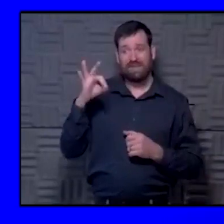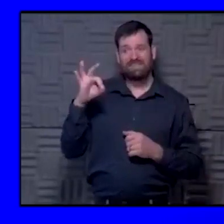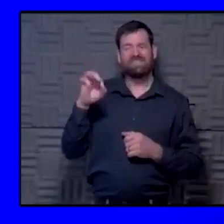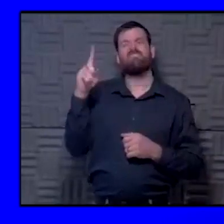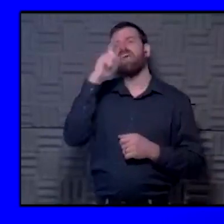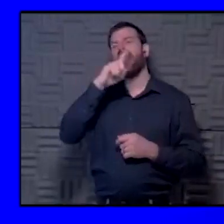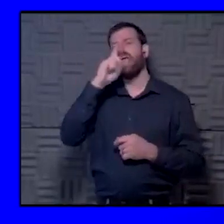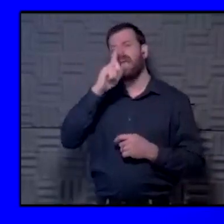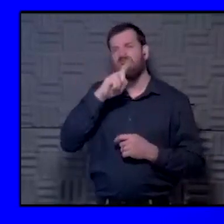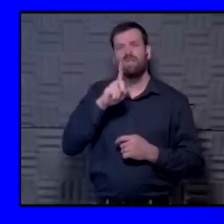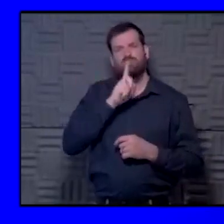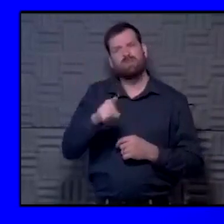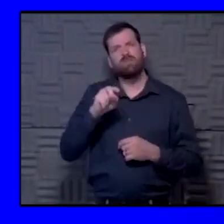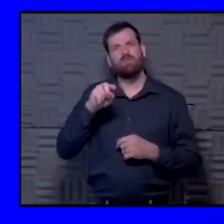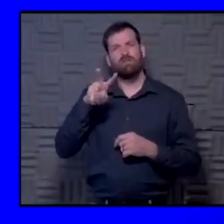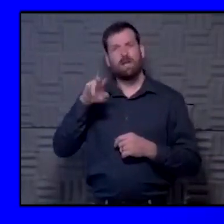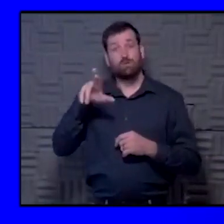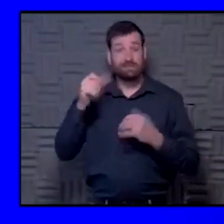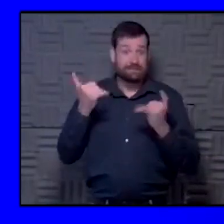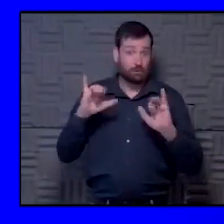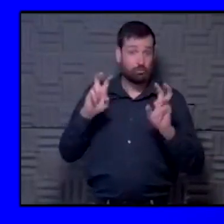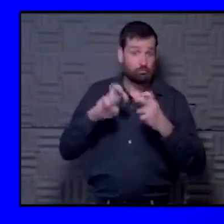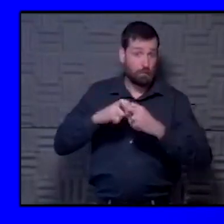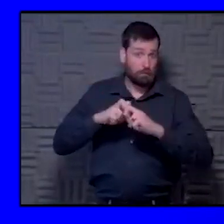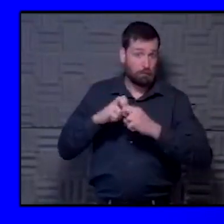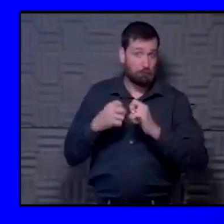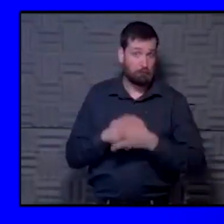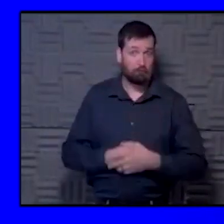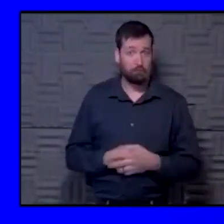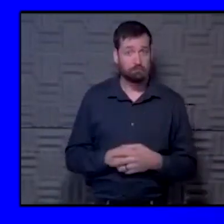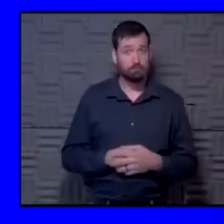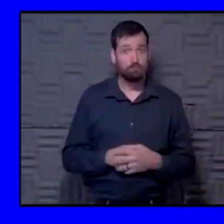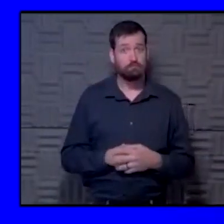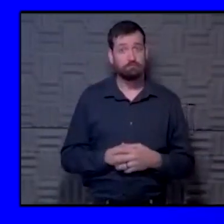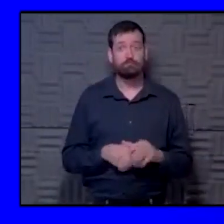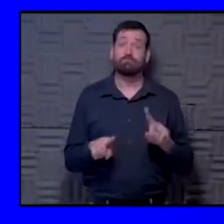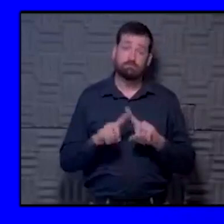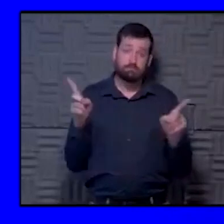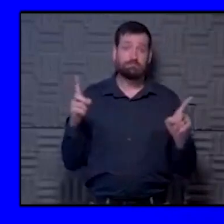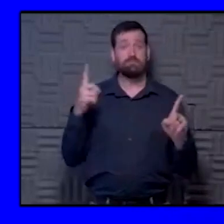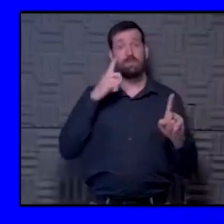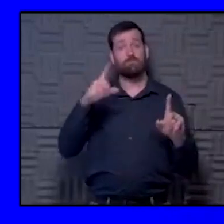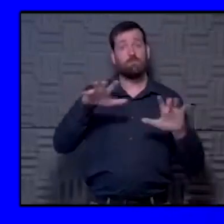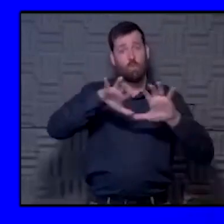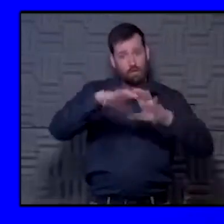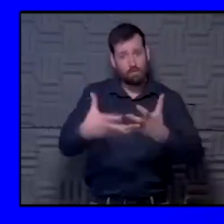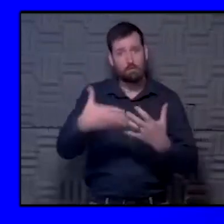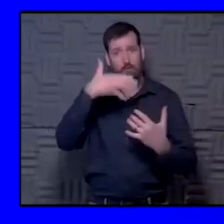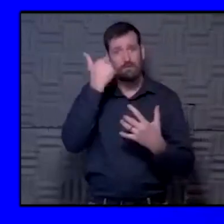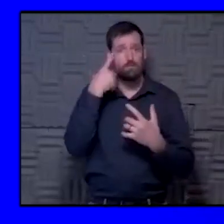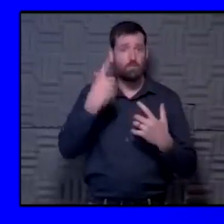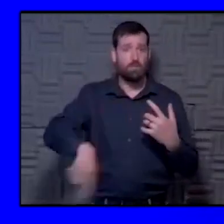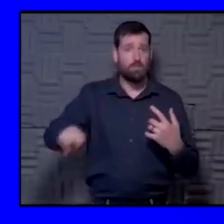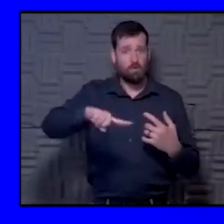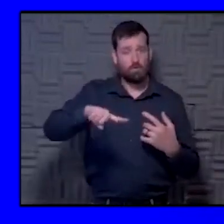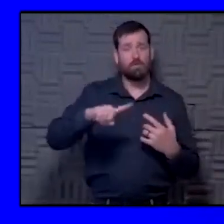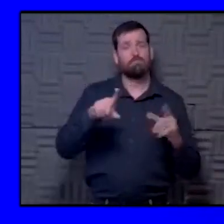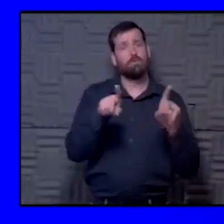there's a real virus and these issues. So there are a lot of issues there. But it is for the collective good, but also